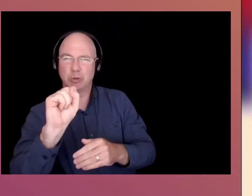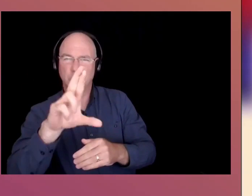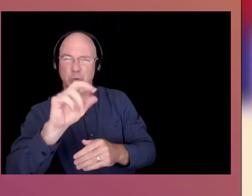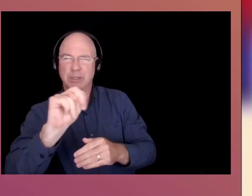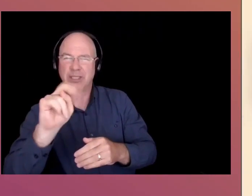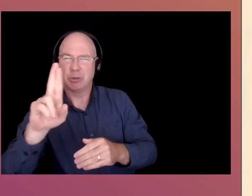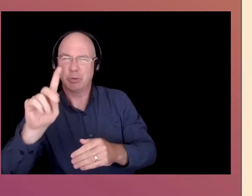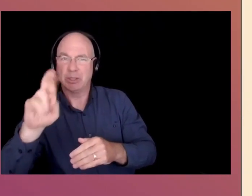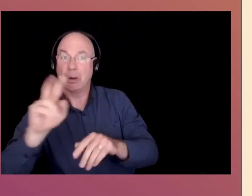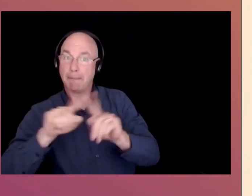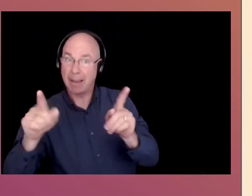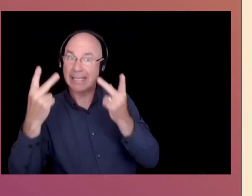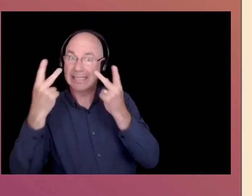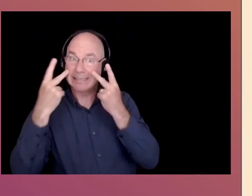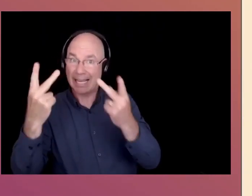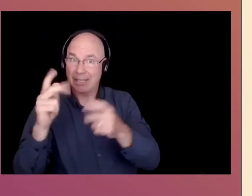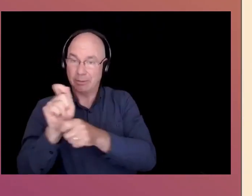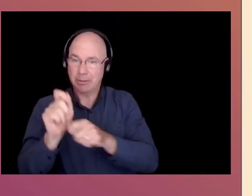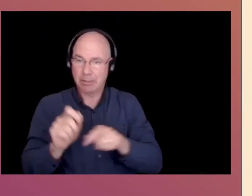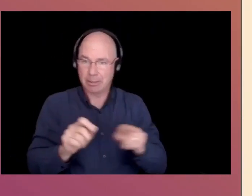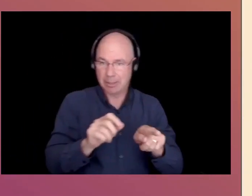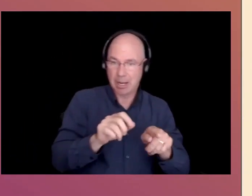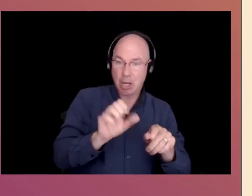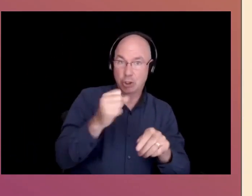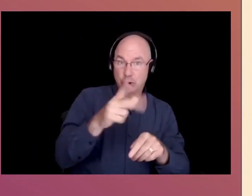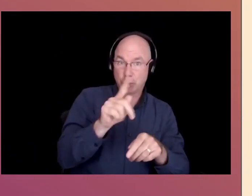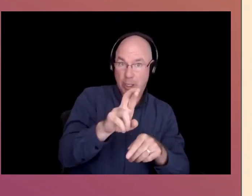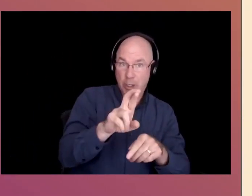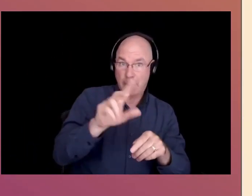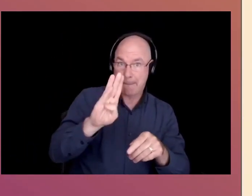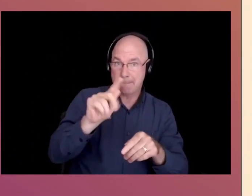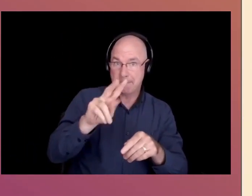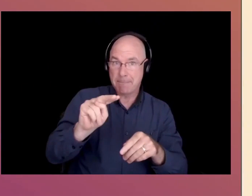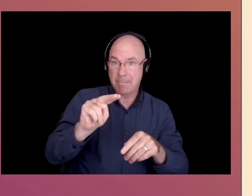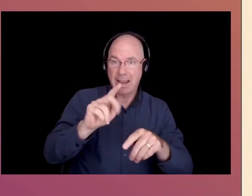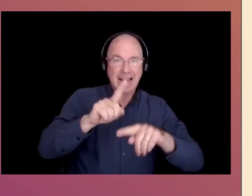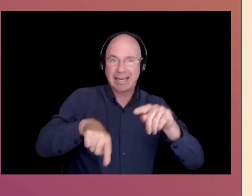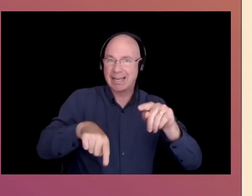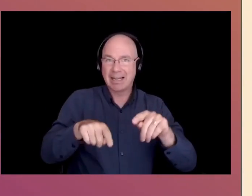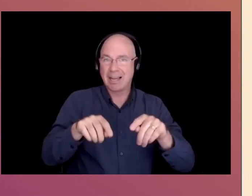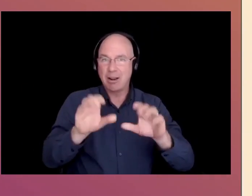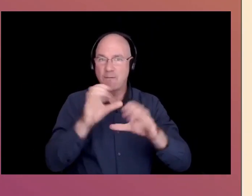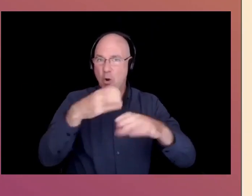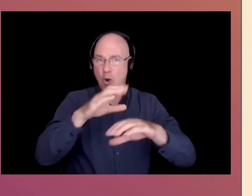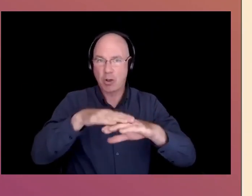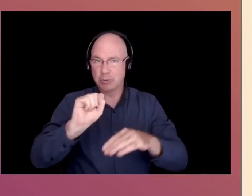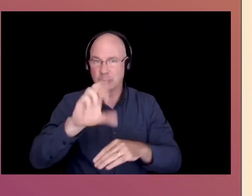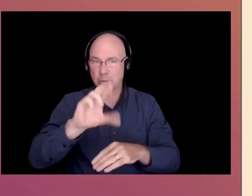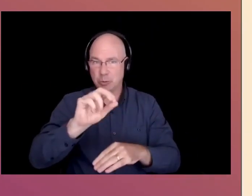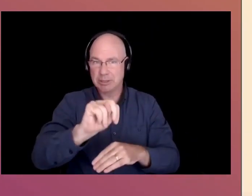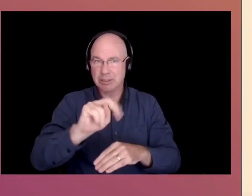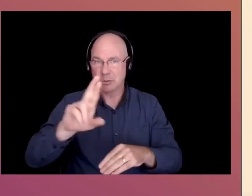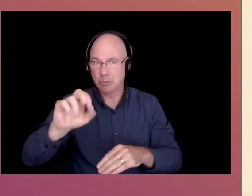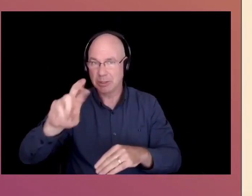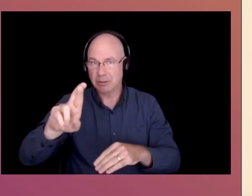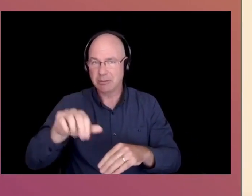control. Take sticker button. The shutter button is not focusable by the screen reader. Take discover button. Take filter button.